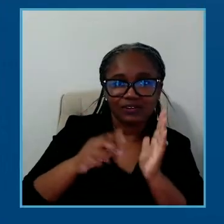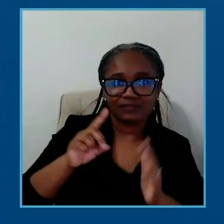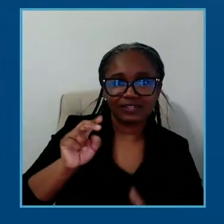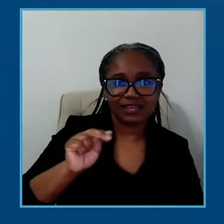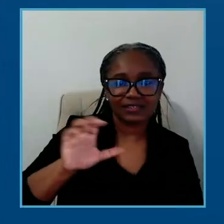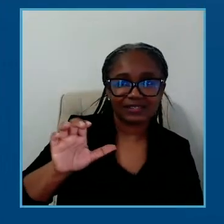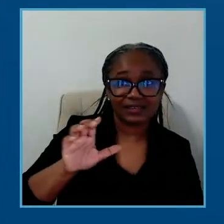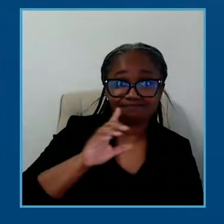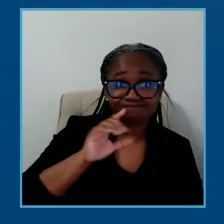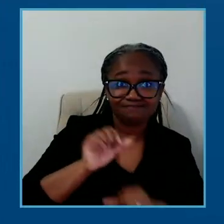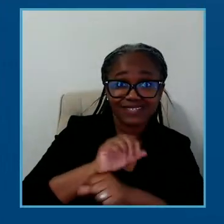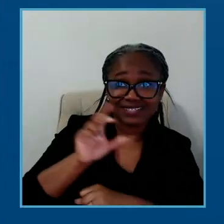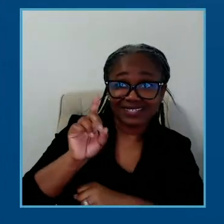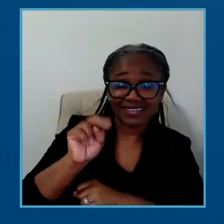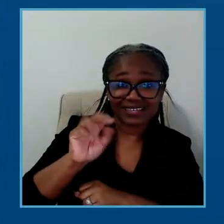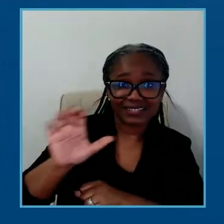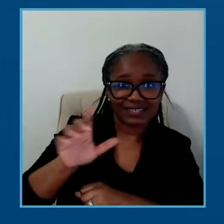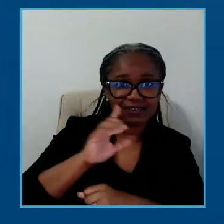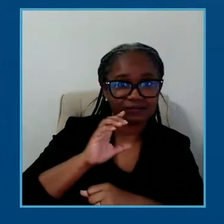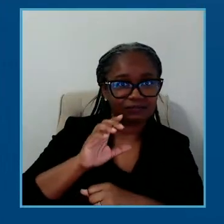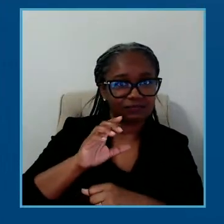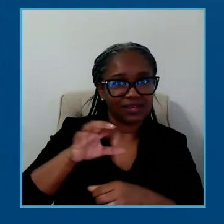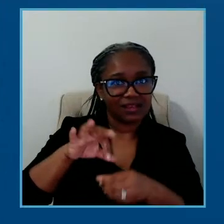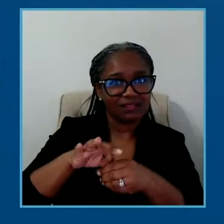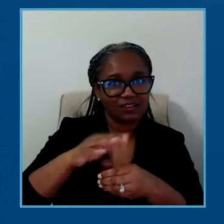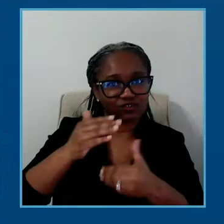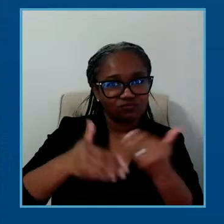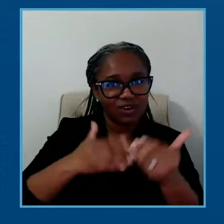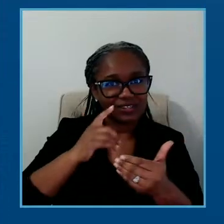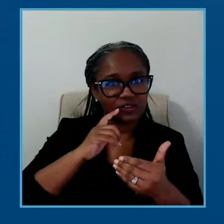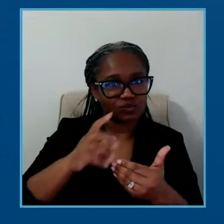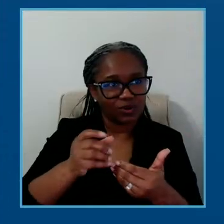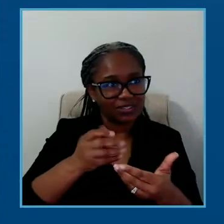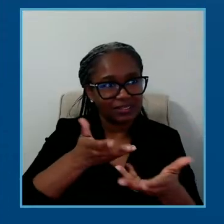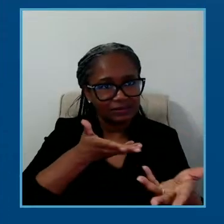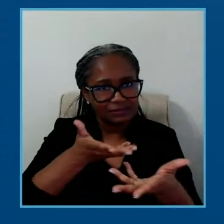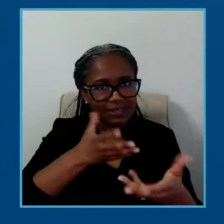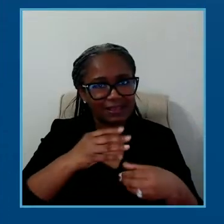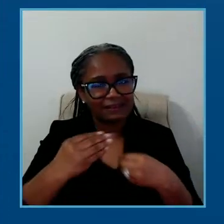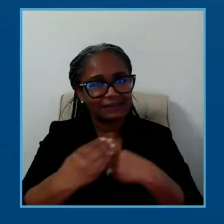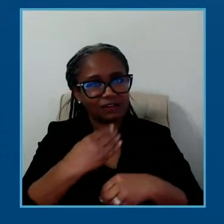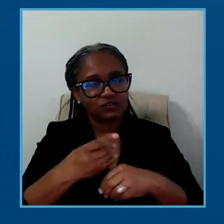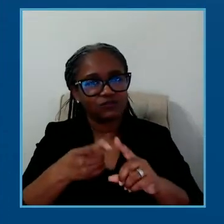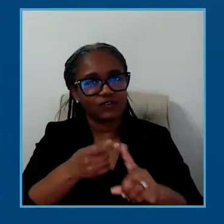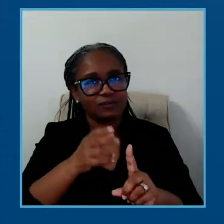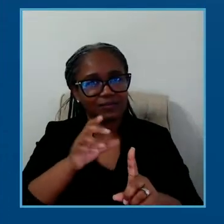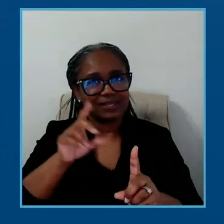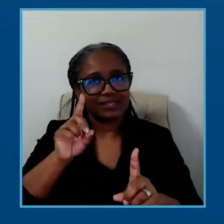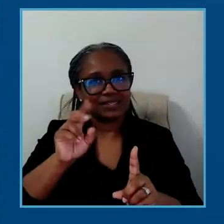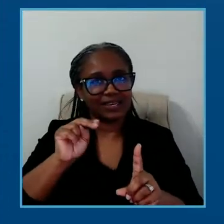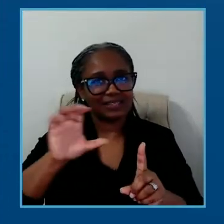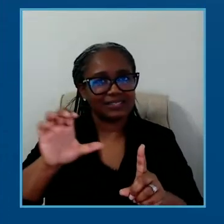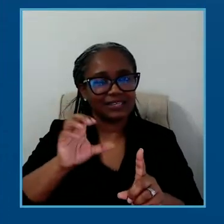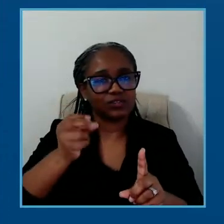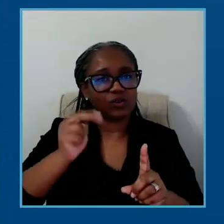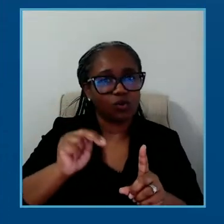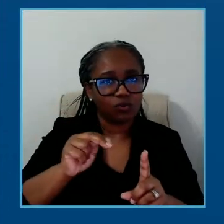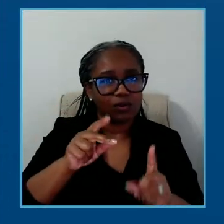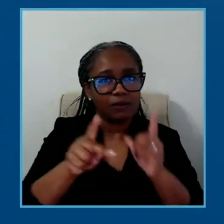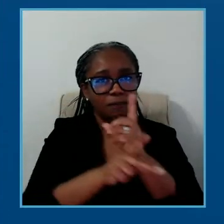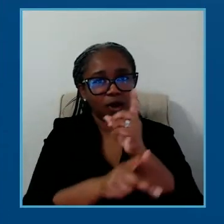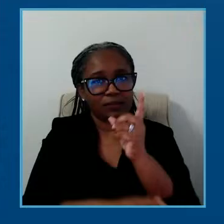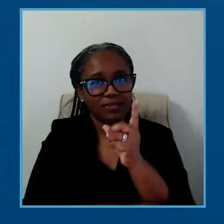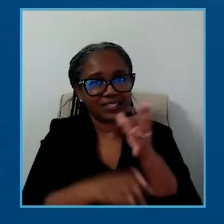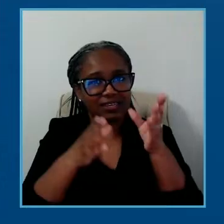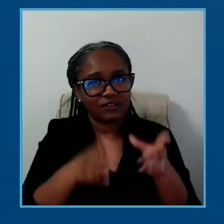with DNC counsel, instructions from the DNC's own parliamentarian, and Jim Roosevelt, who's chair of the RBC.